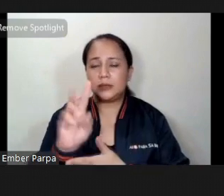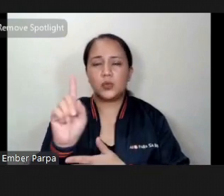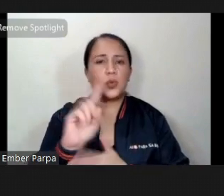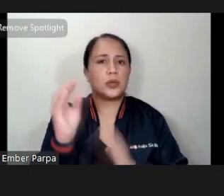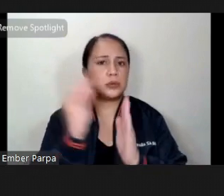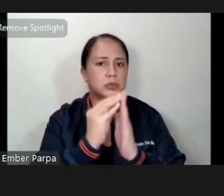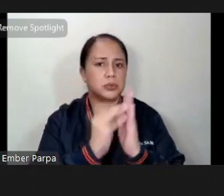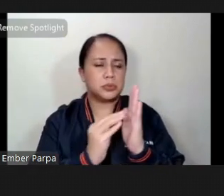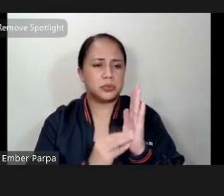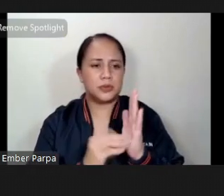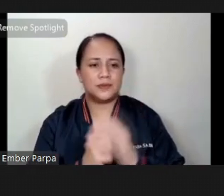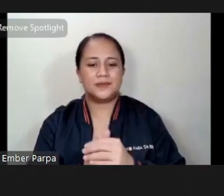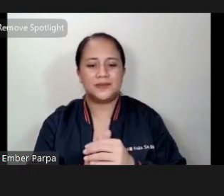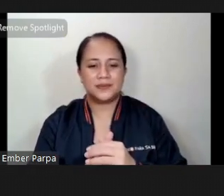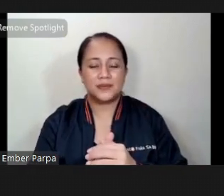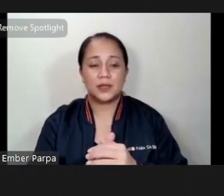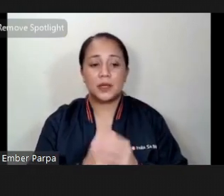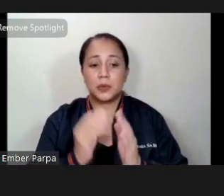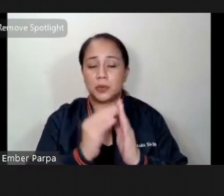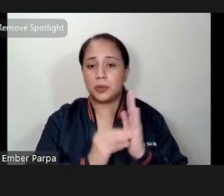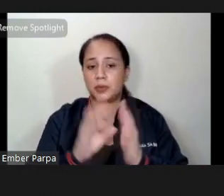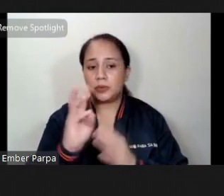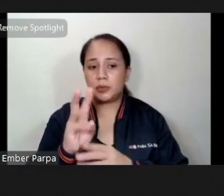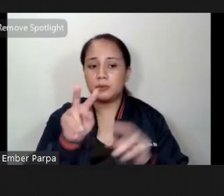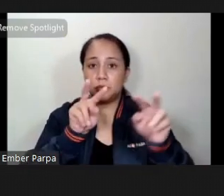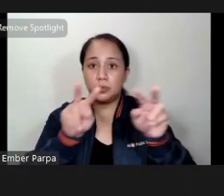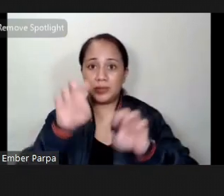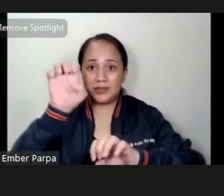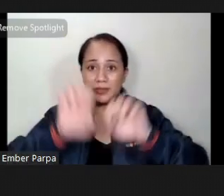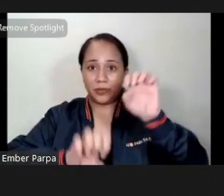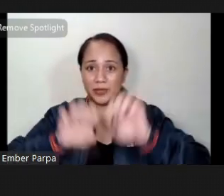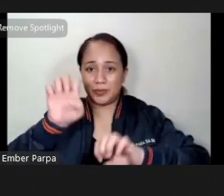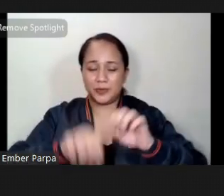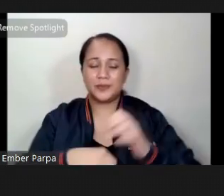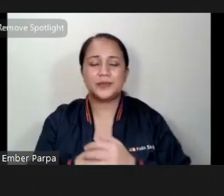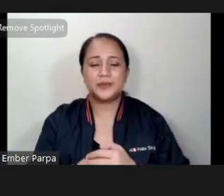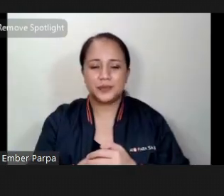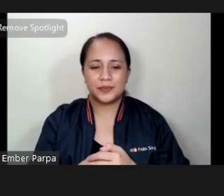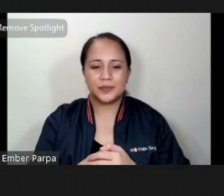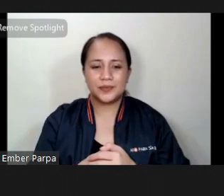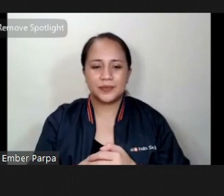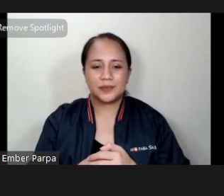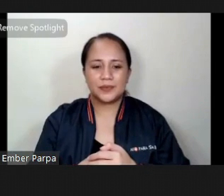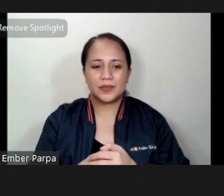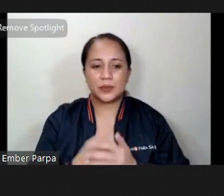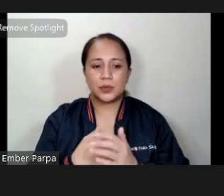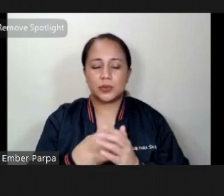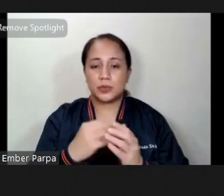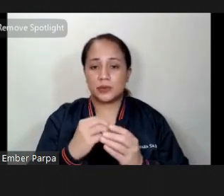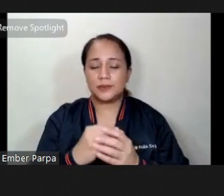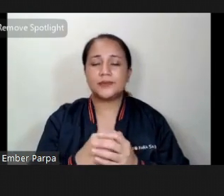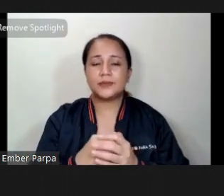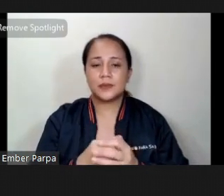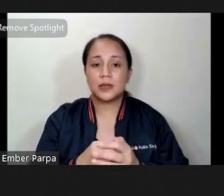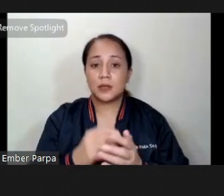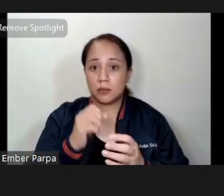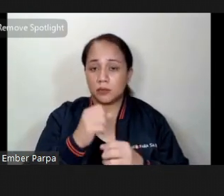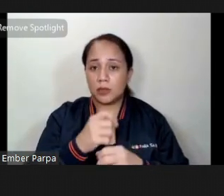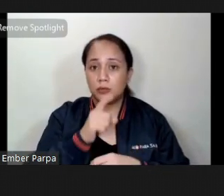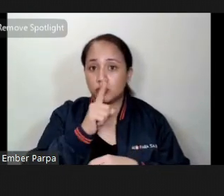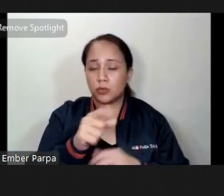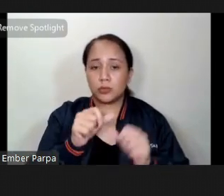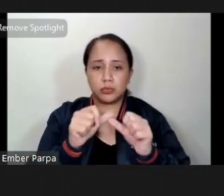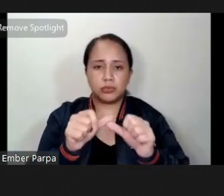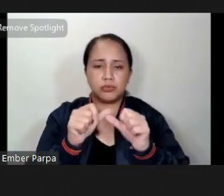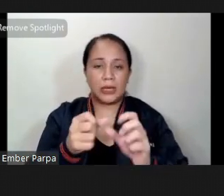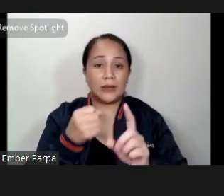nilalaman nito. Component 6, Monitoring and Evaluation. Sa Component 6 po, para masiguro ang tuloy-tuloy